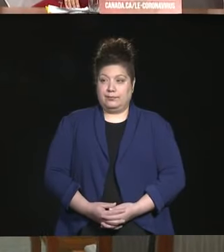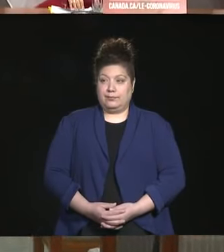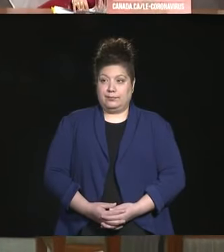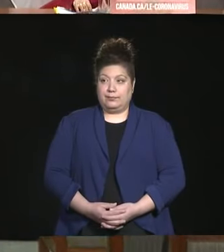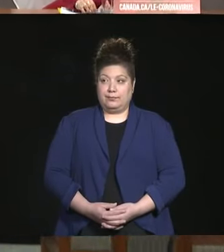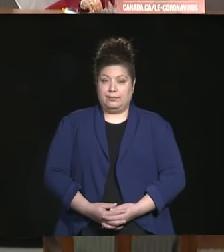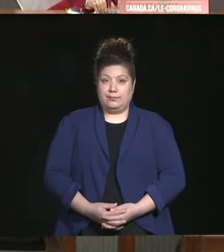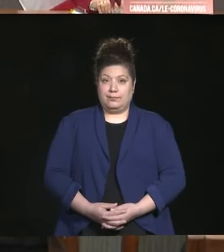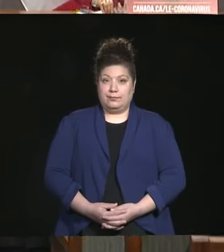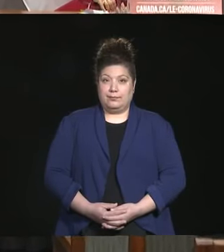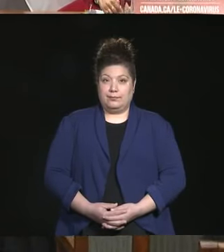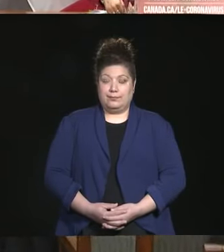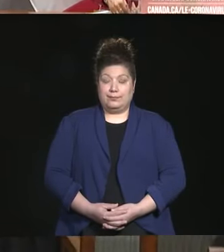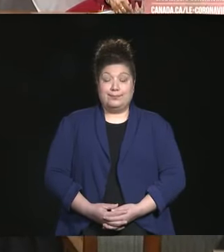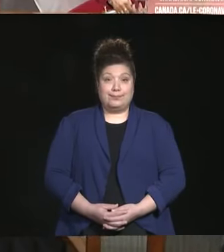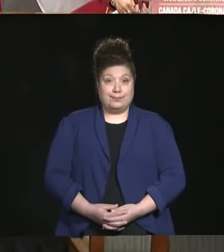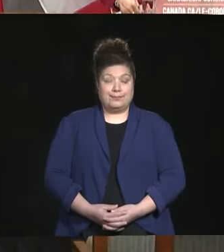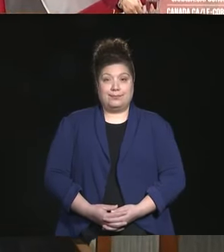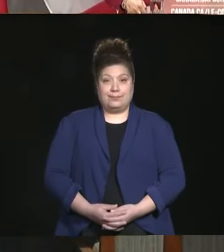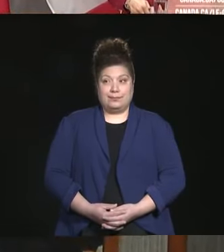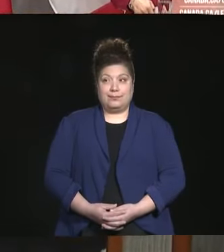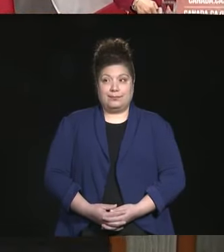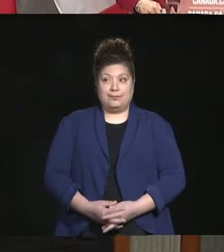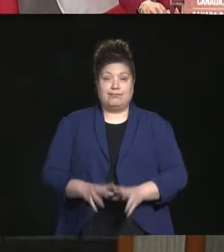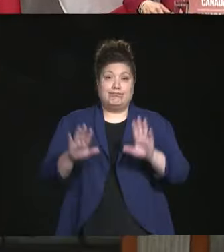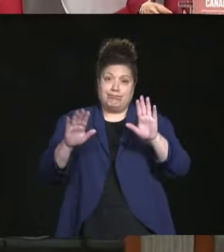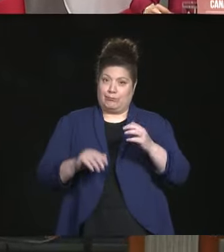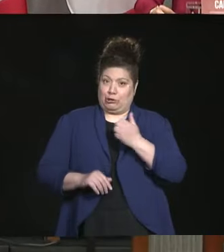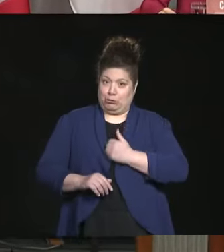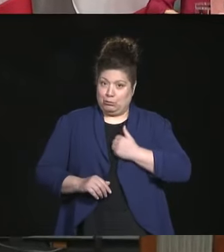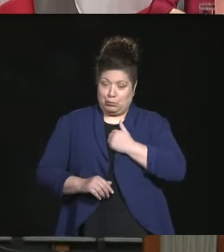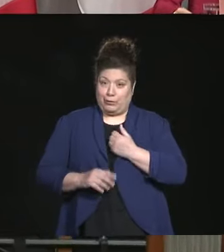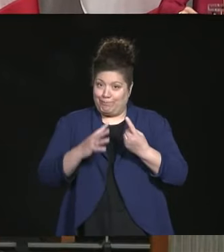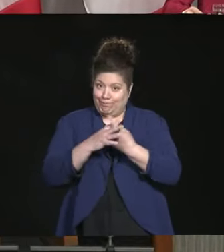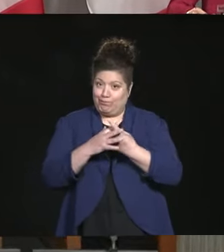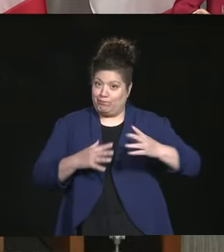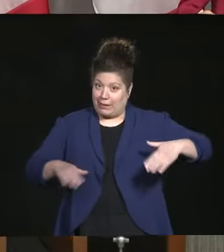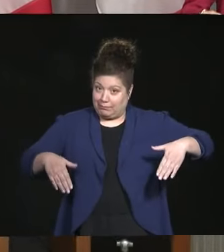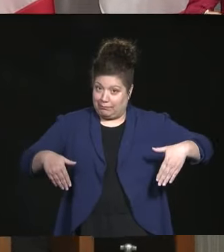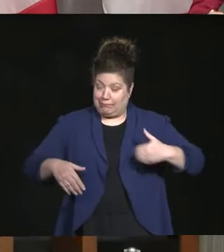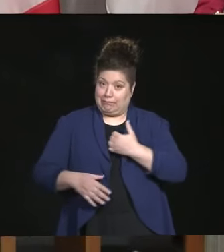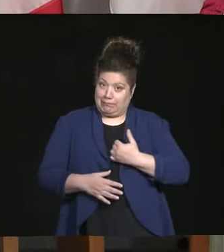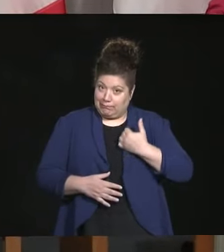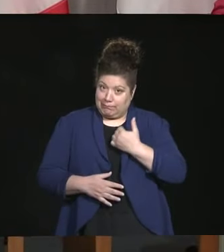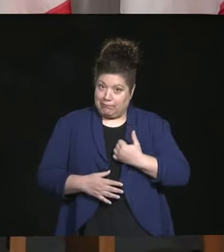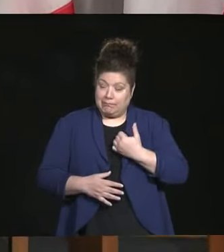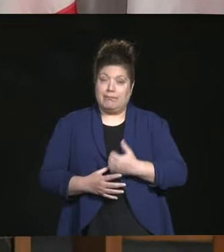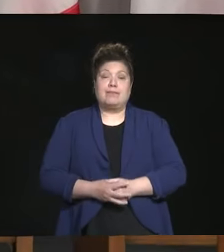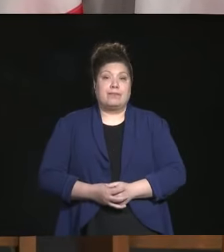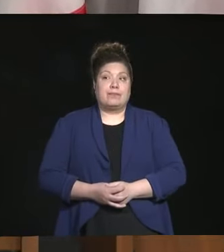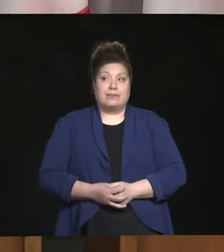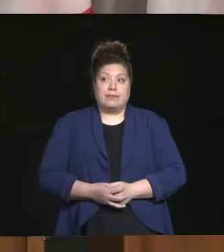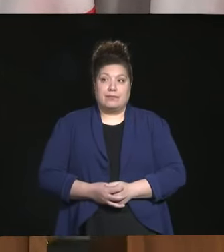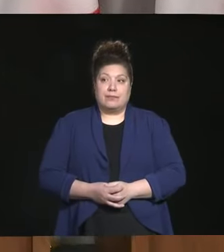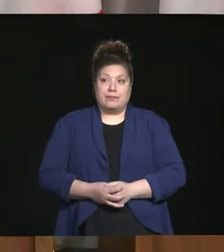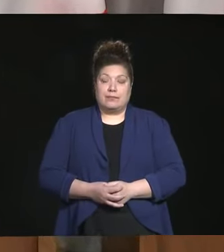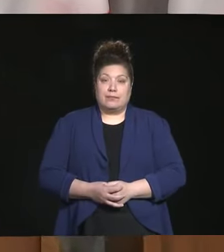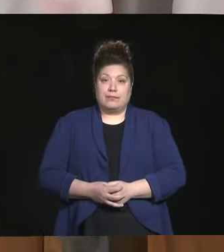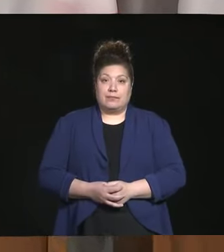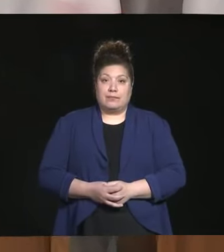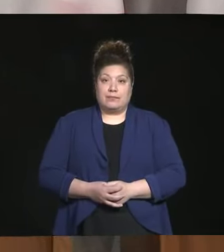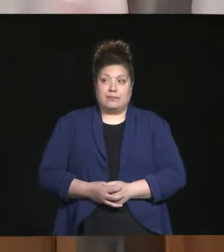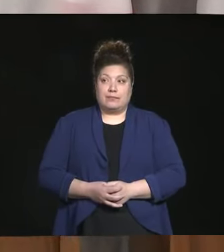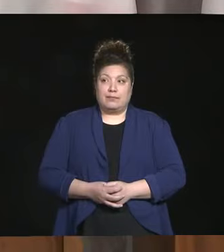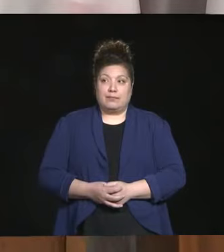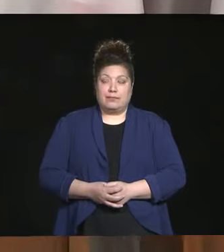Okay, sorry to be late. Merci pour vous patienter. Bonjour et merci de vous être rejoint à